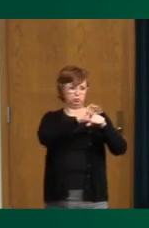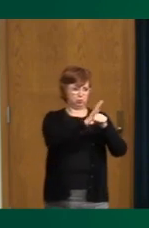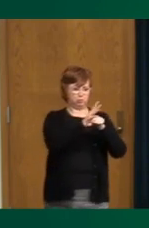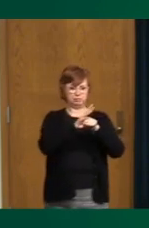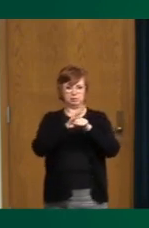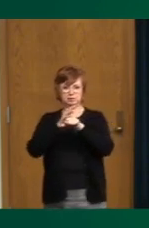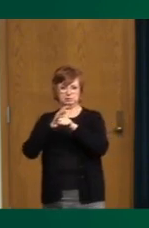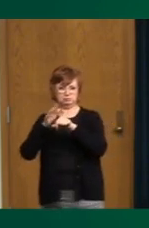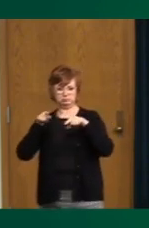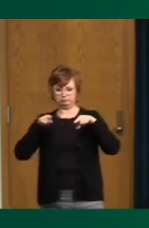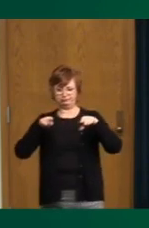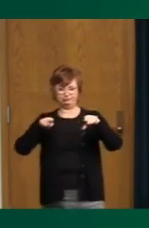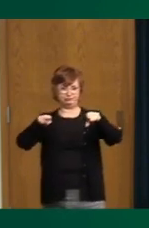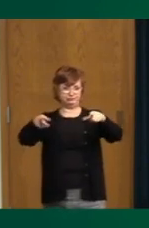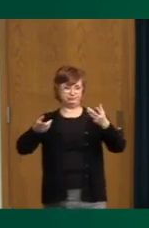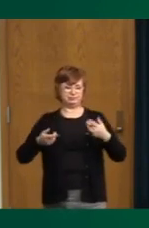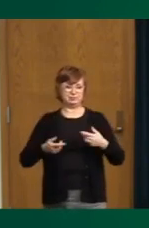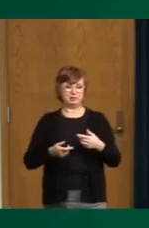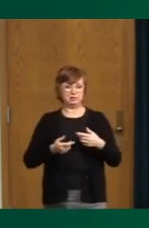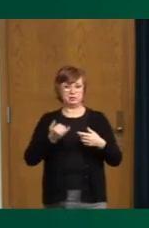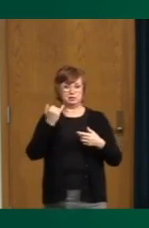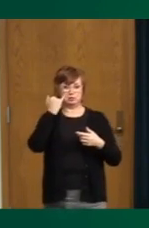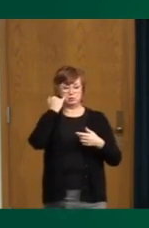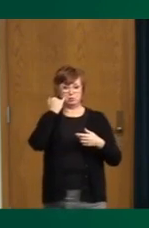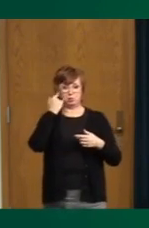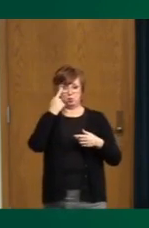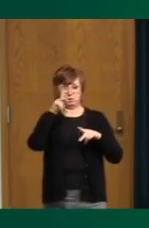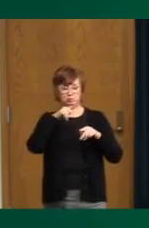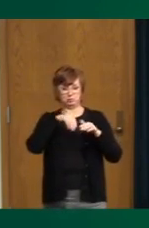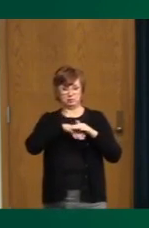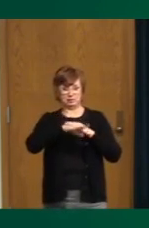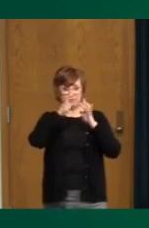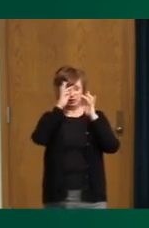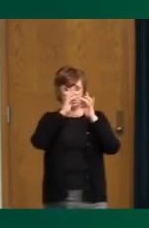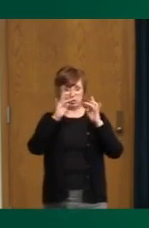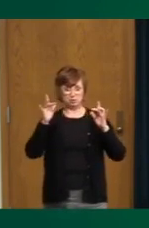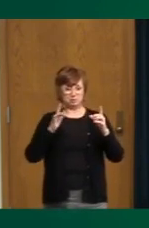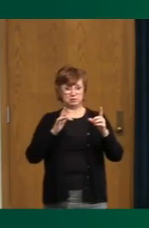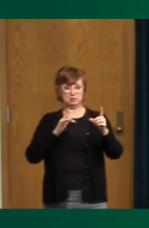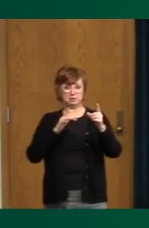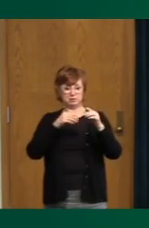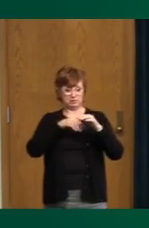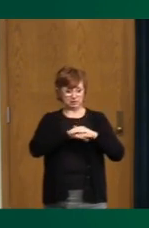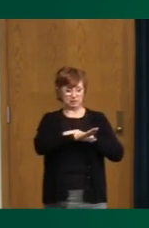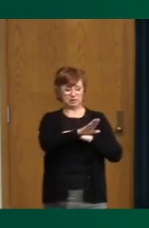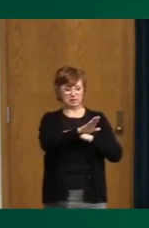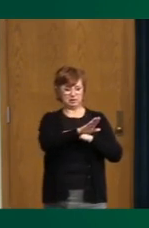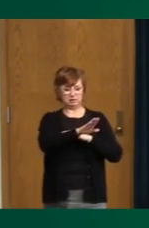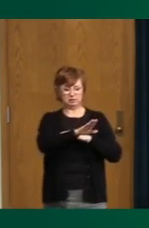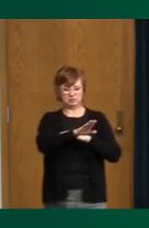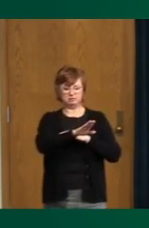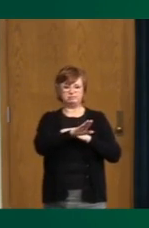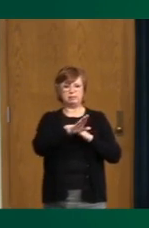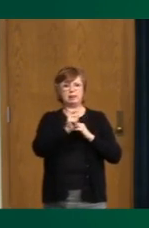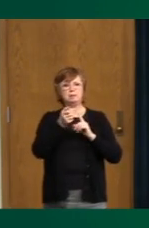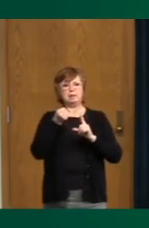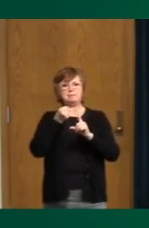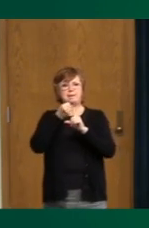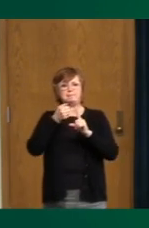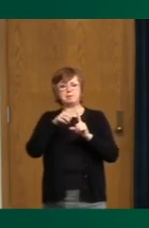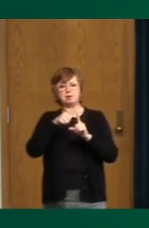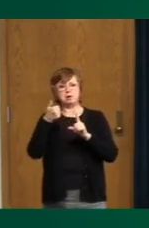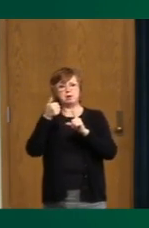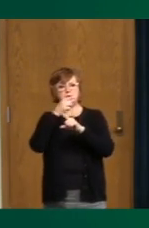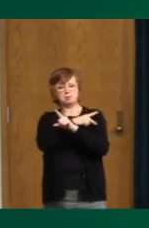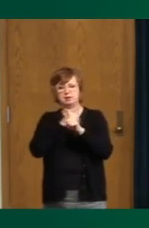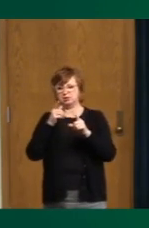there is a COVID patient that comes into our hospital, it not only replaces another patient that could be in there for some other